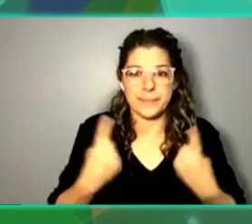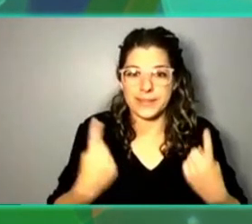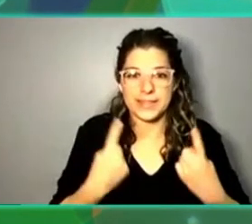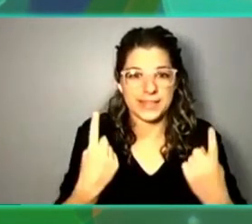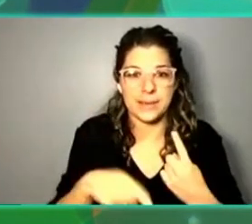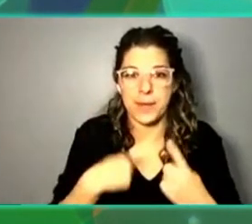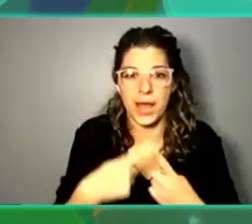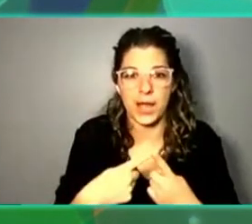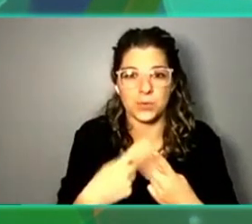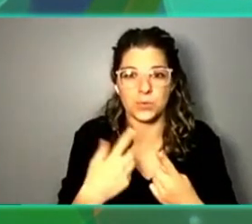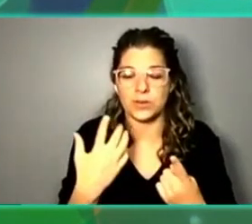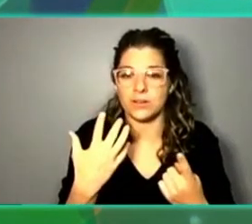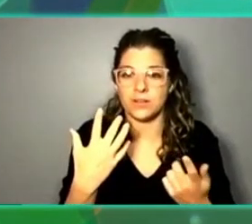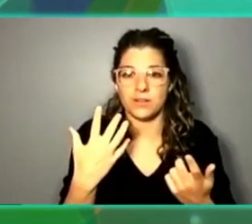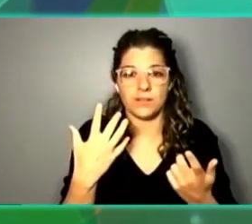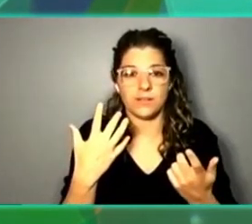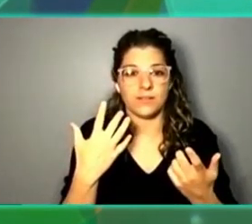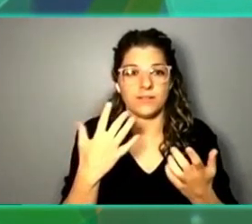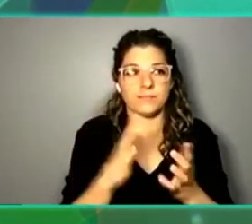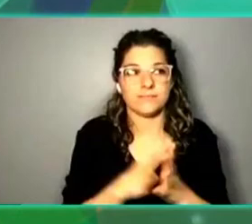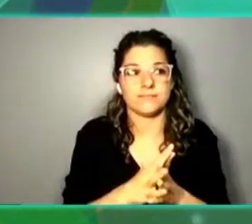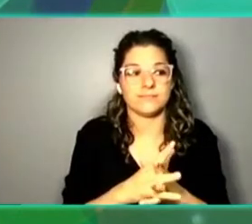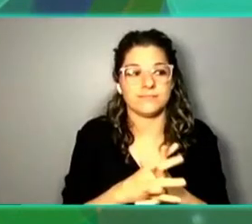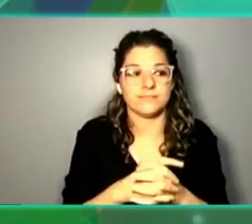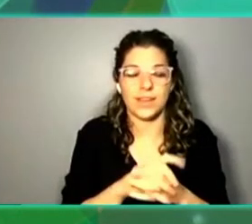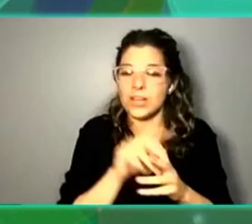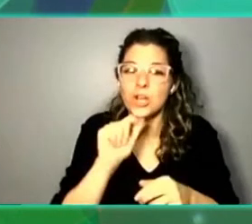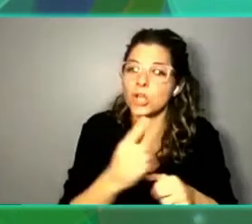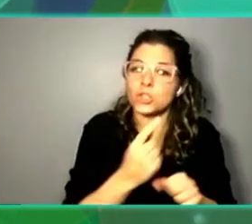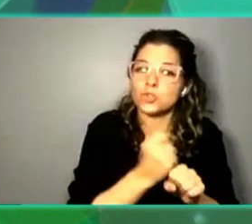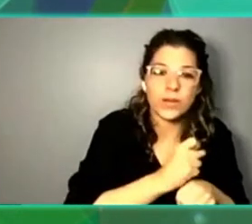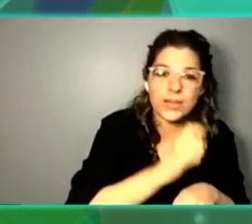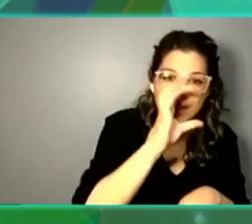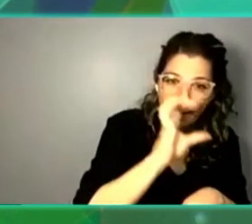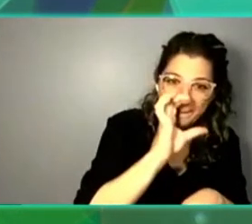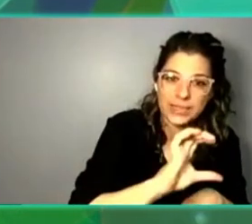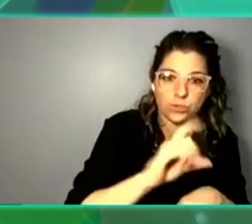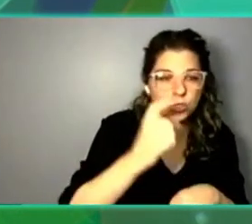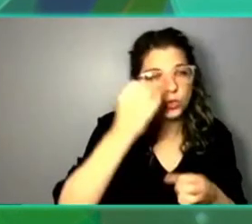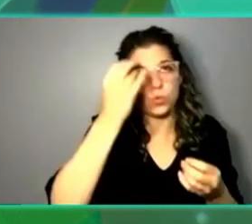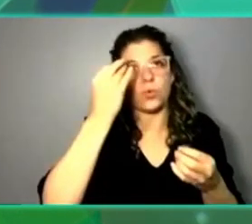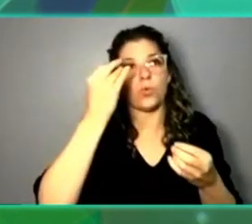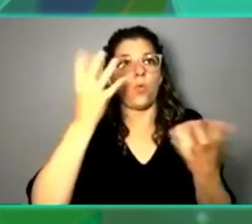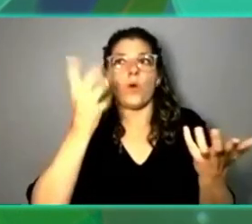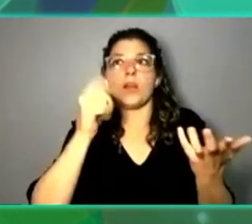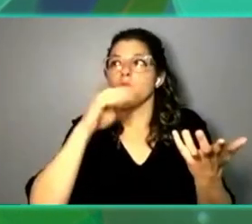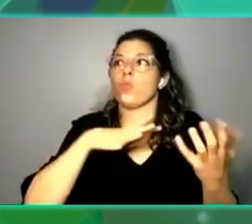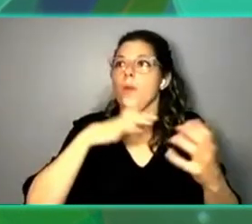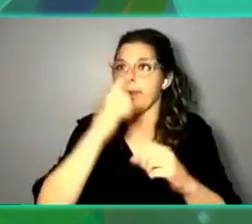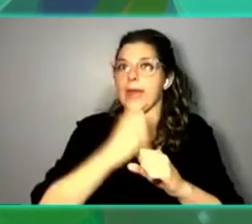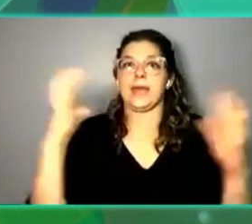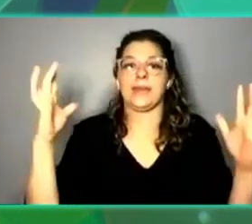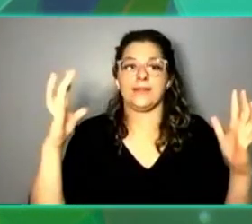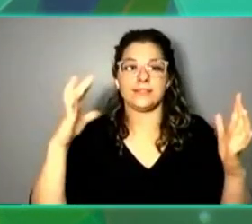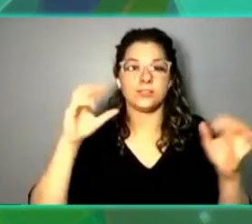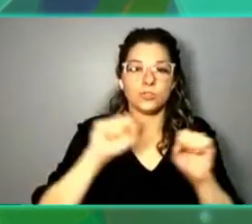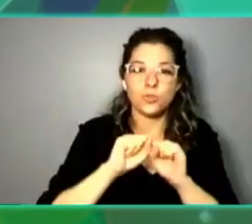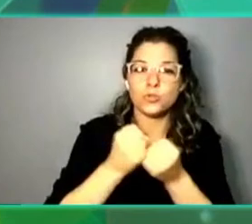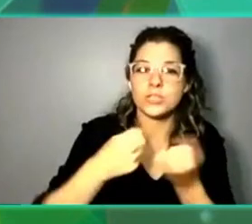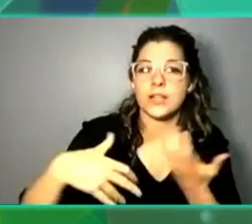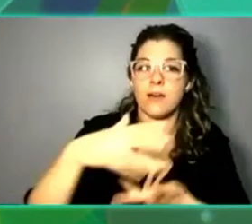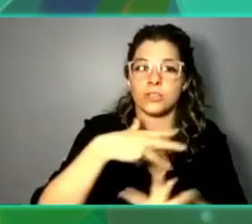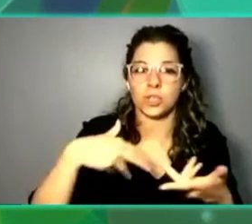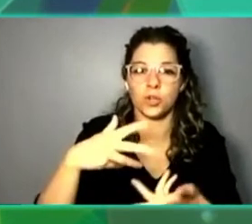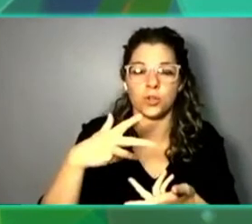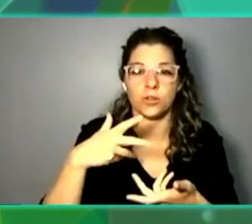about like it that's beyond like creating comics and art. It's like sociological, what it is that like